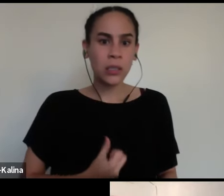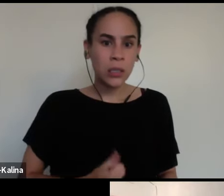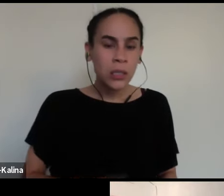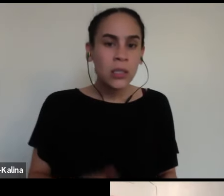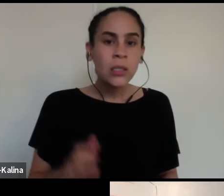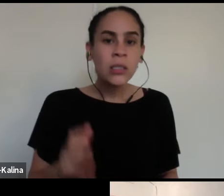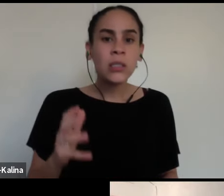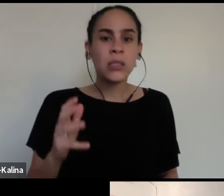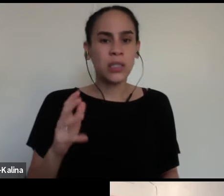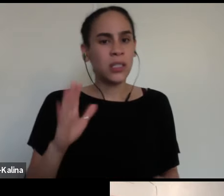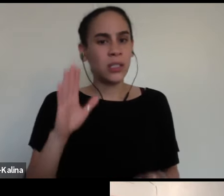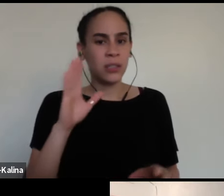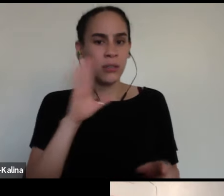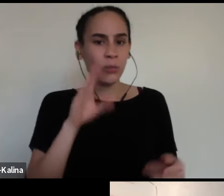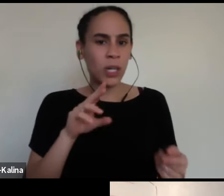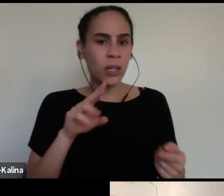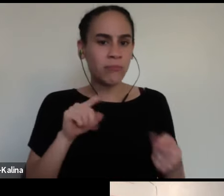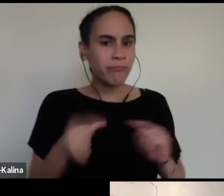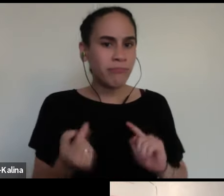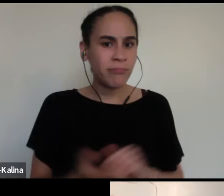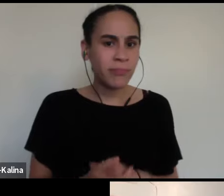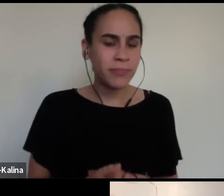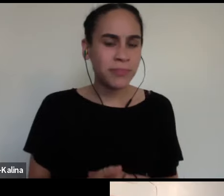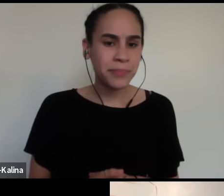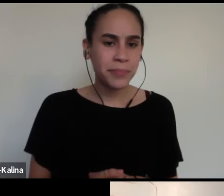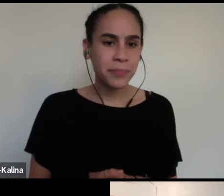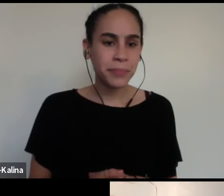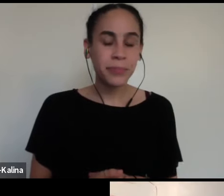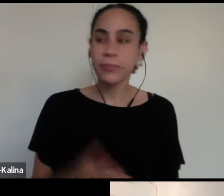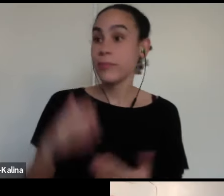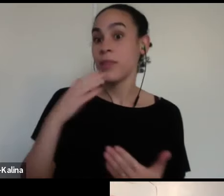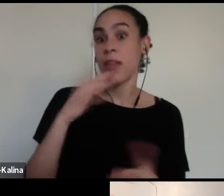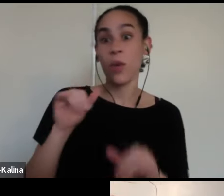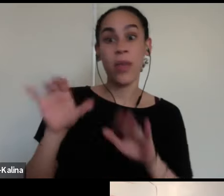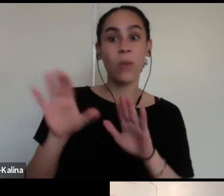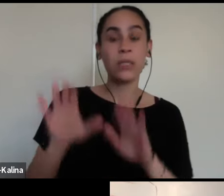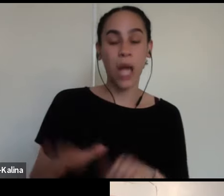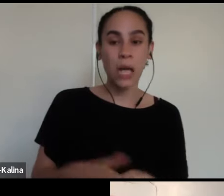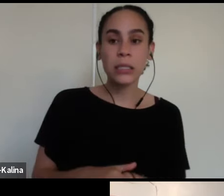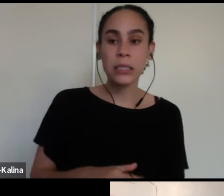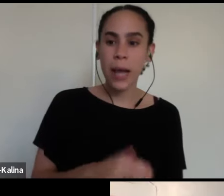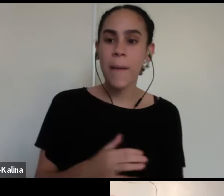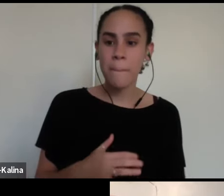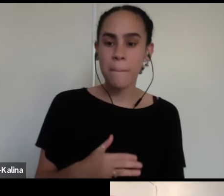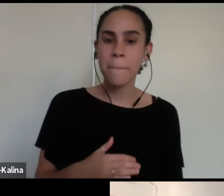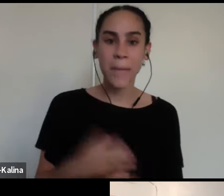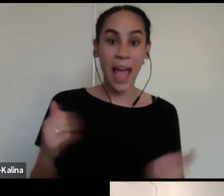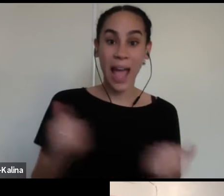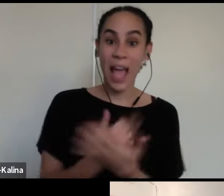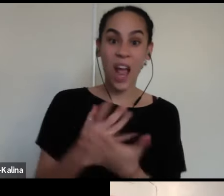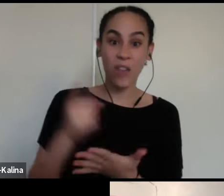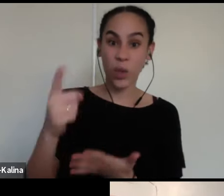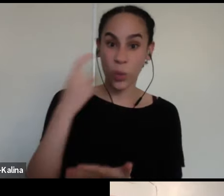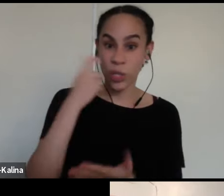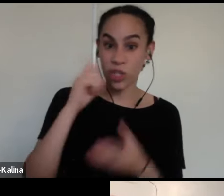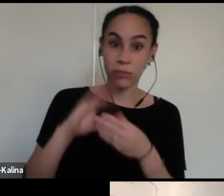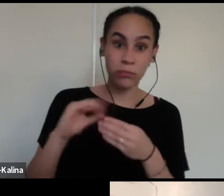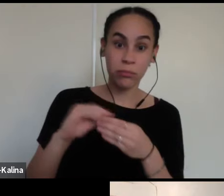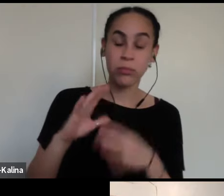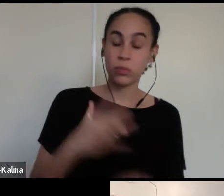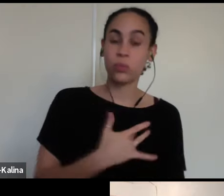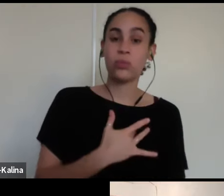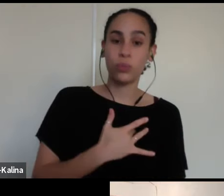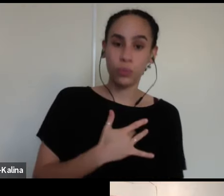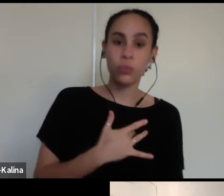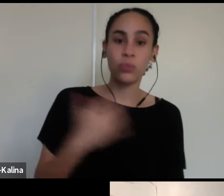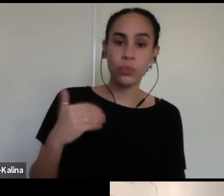Thank you. That was awesome. And I think that and all of what you said, I think, has really resonated. Looking at